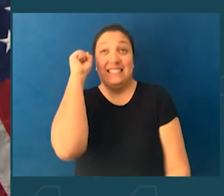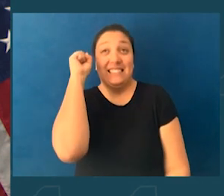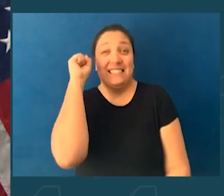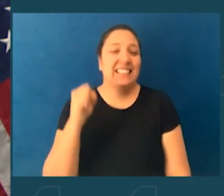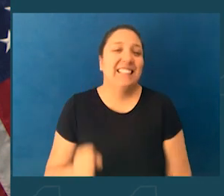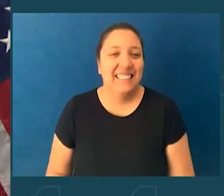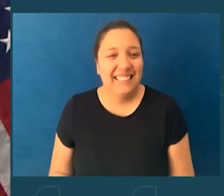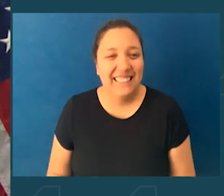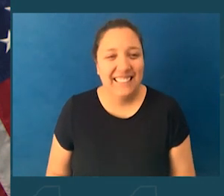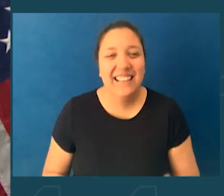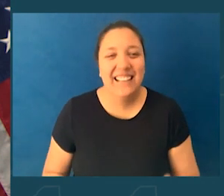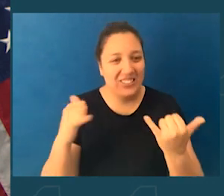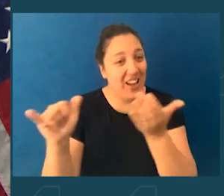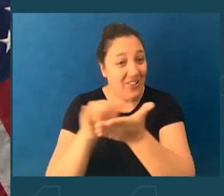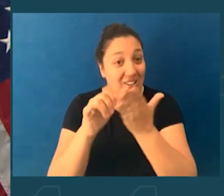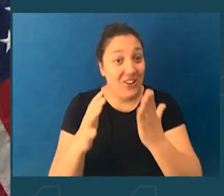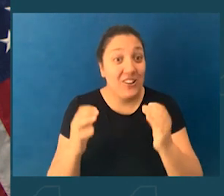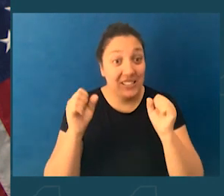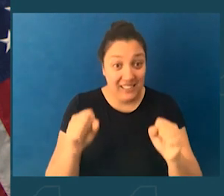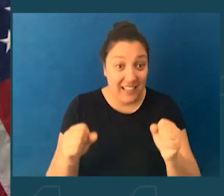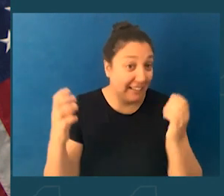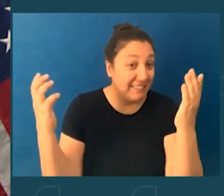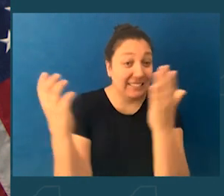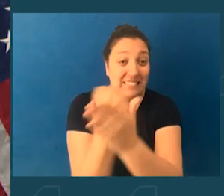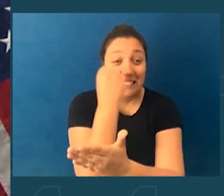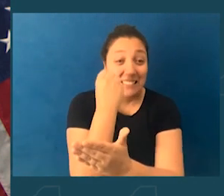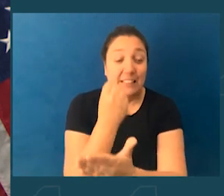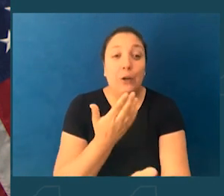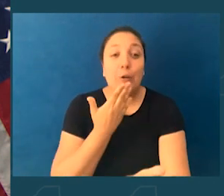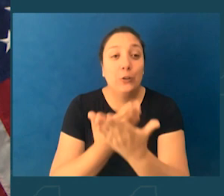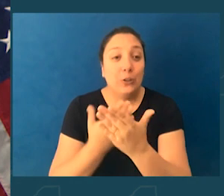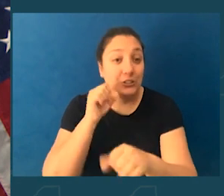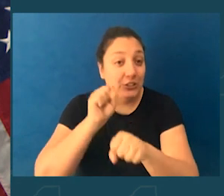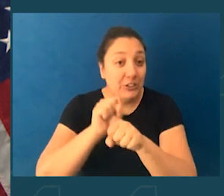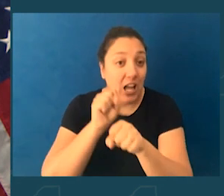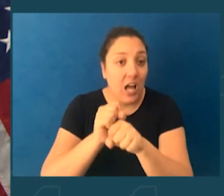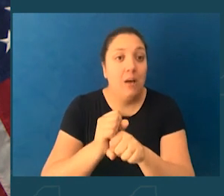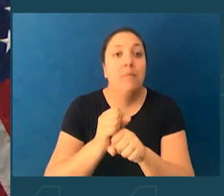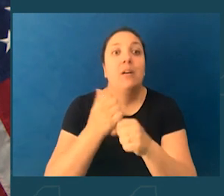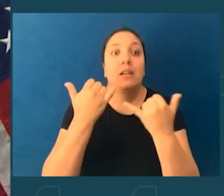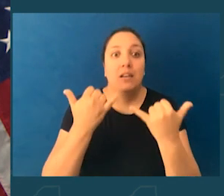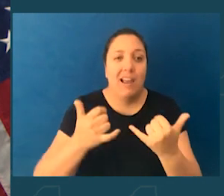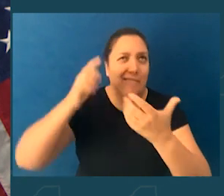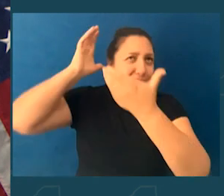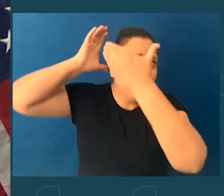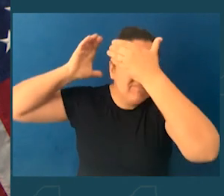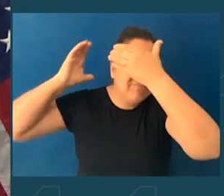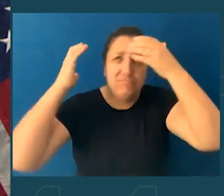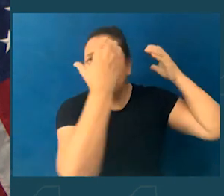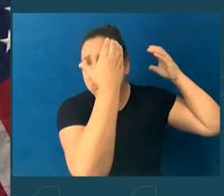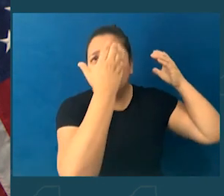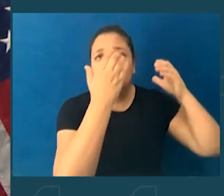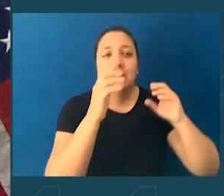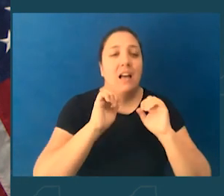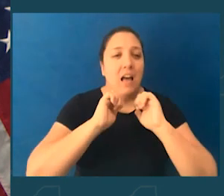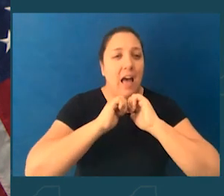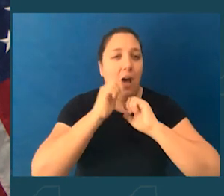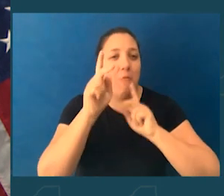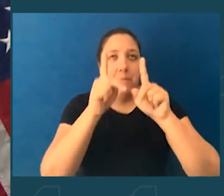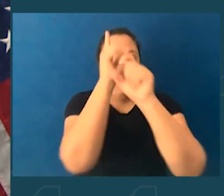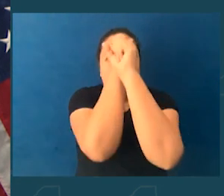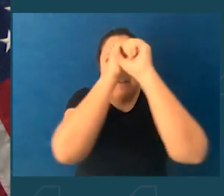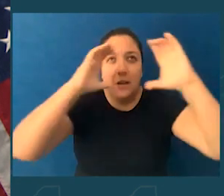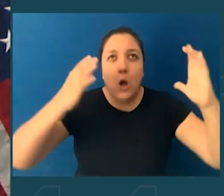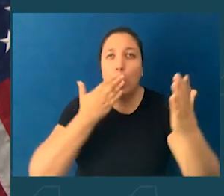of New Yorkers to get access to good paying jobs by just rethinking our whole approach. And I want to thank him for being that transformative leader at a time we